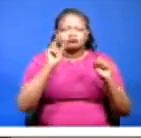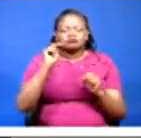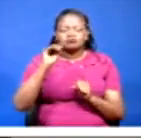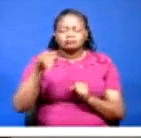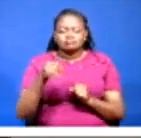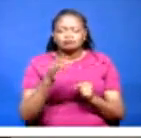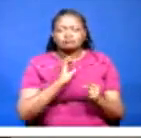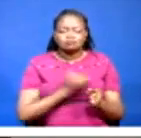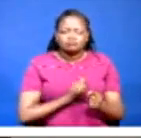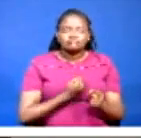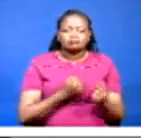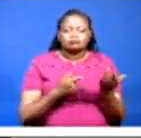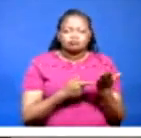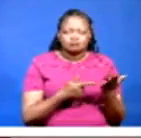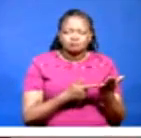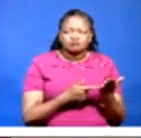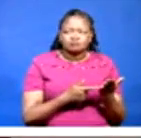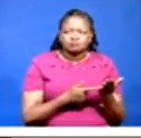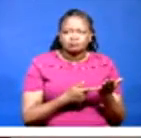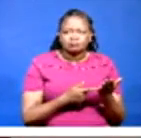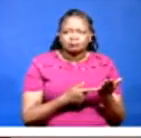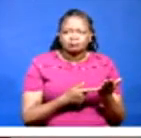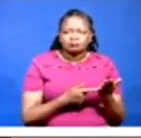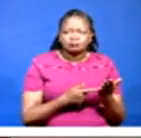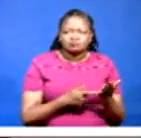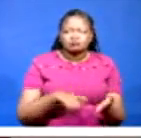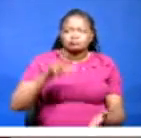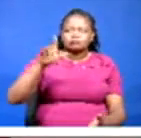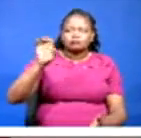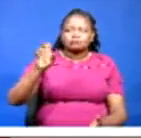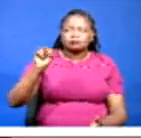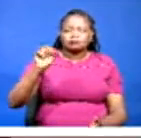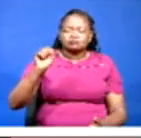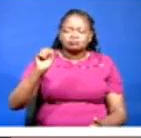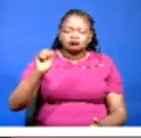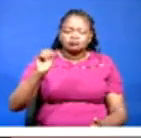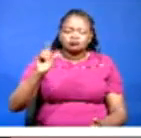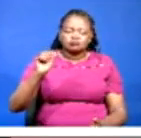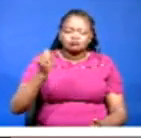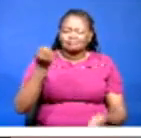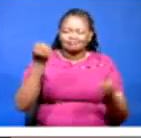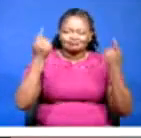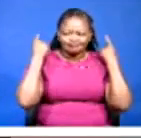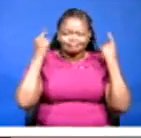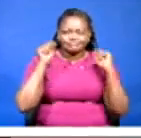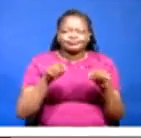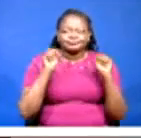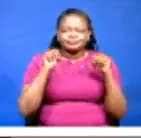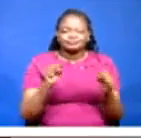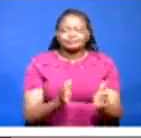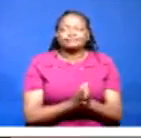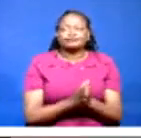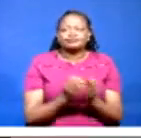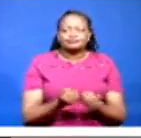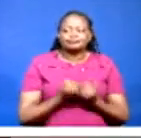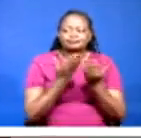ICT, Mr. Justice Isaac Lenaola is alive to all these possibilities and is providing